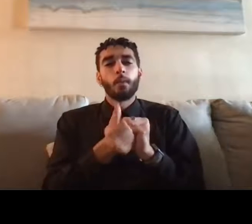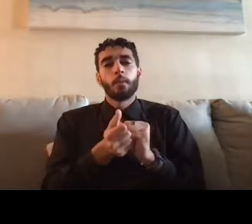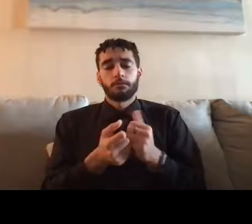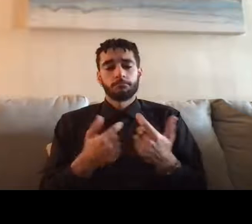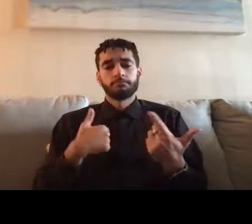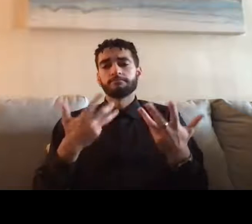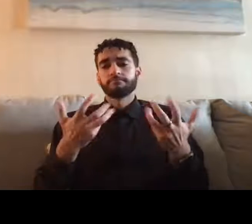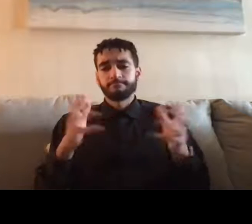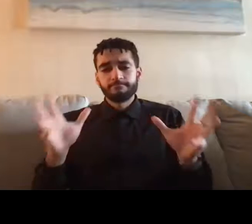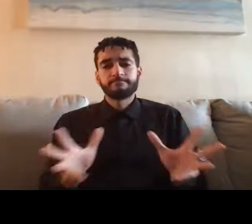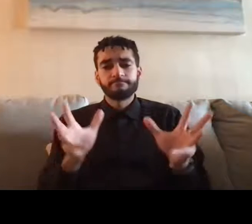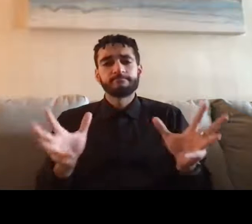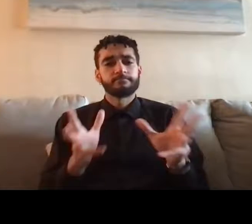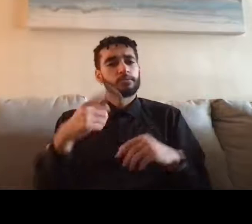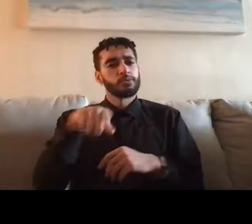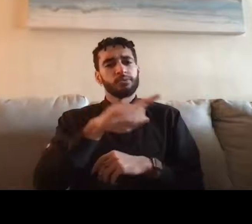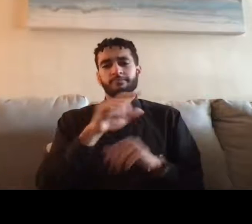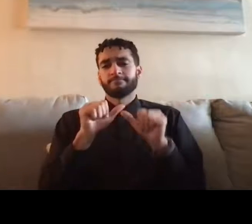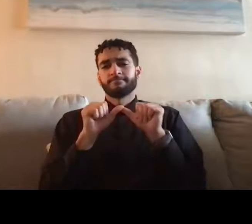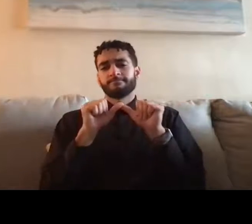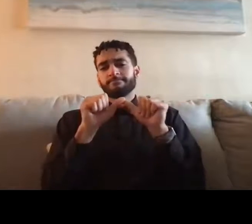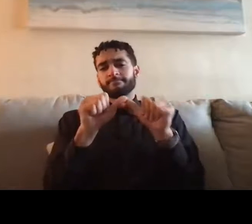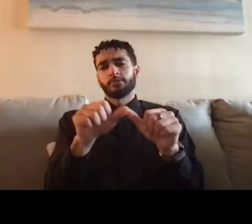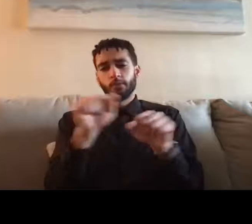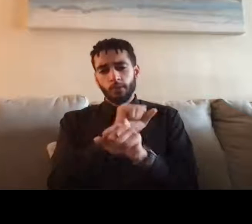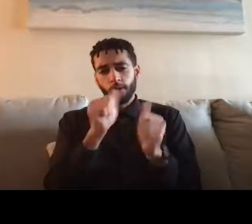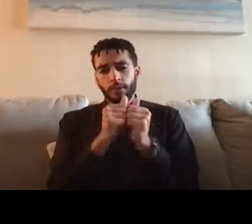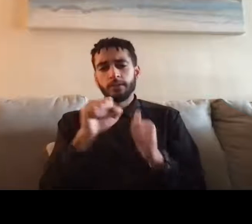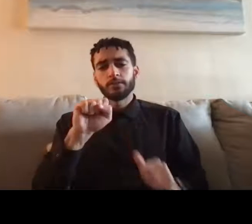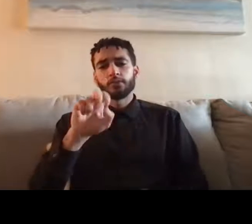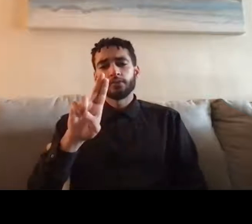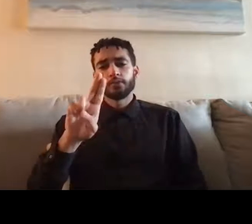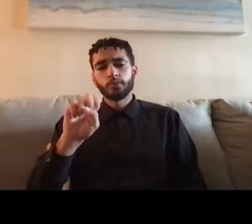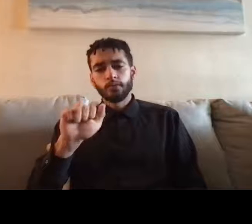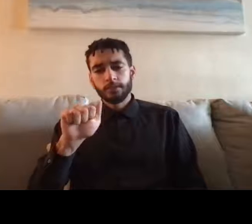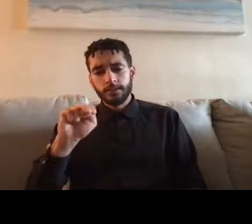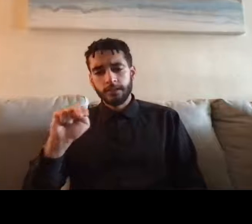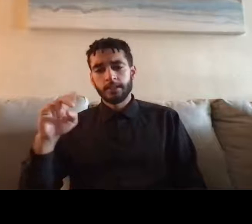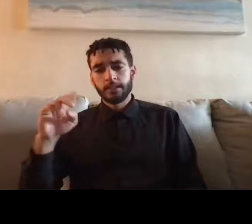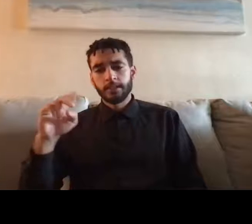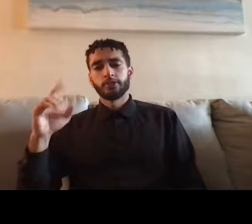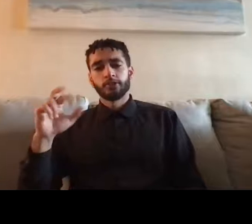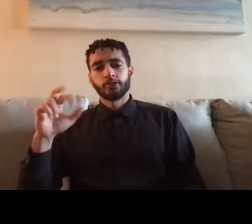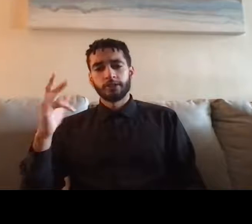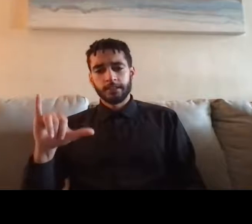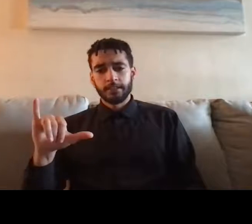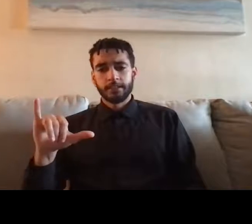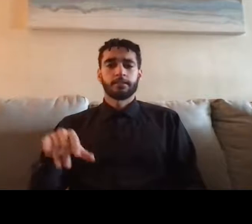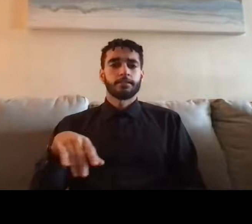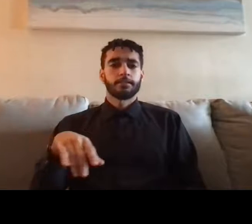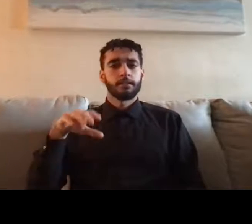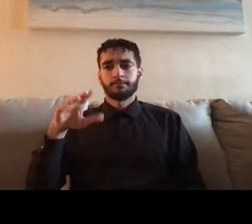encourage you to continue to work with Susan and Darcy and Kim Johnson and Michelle Boss and